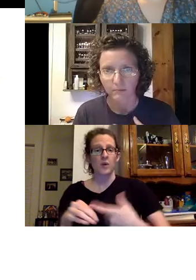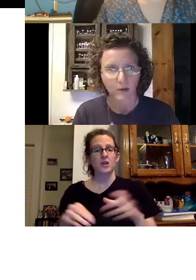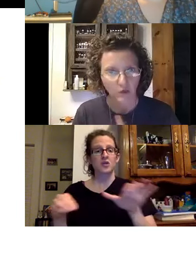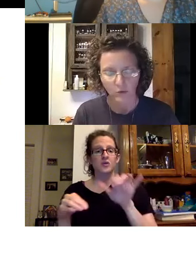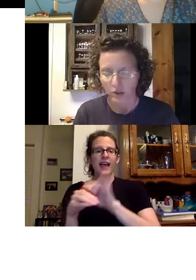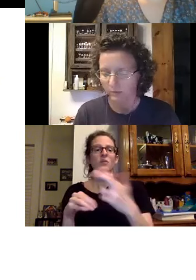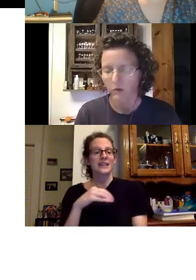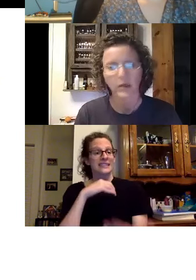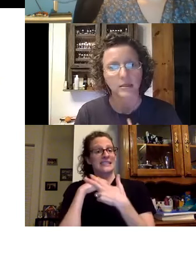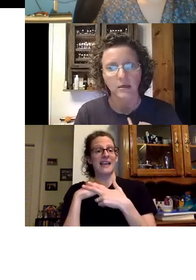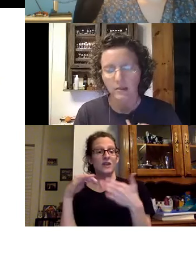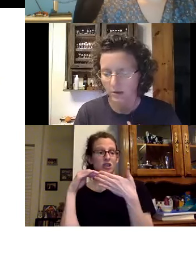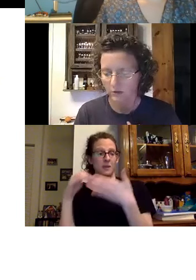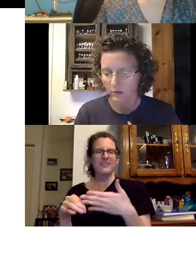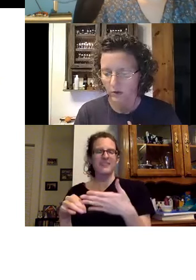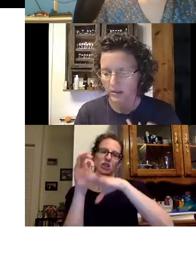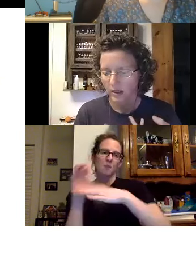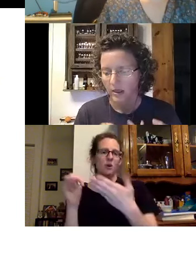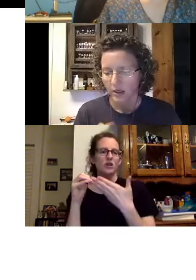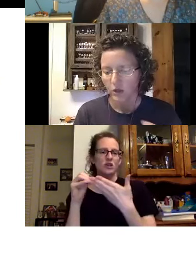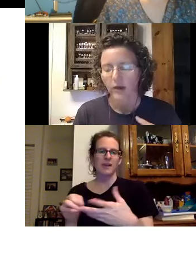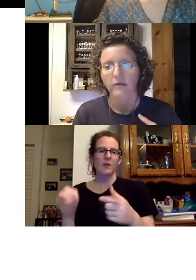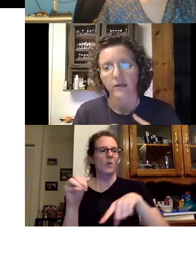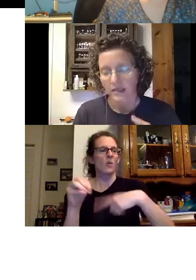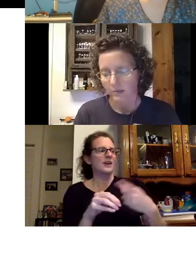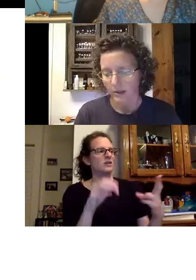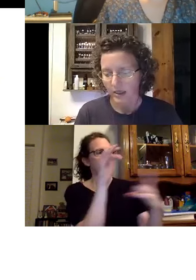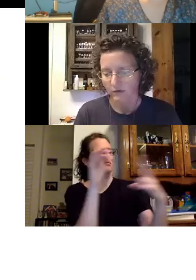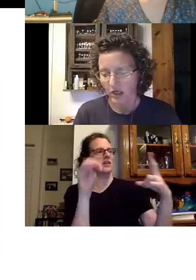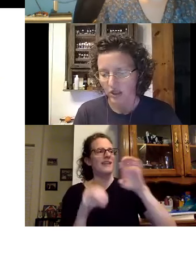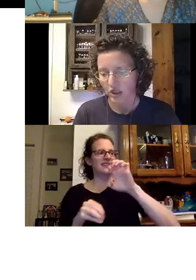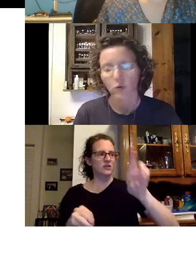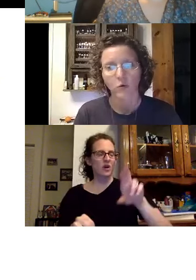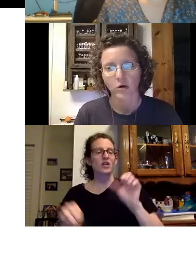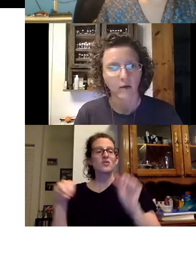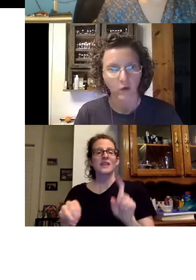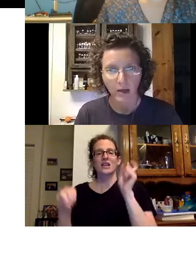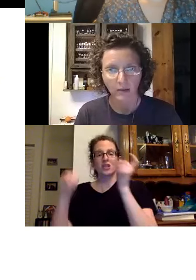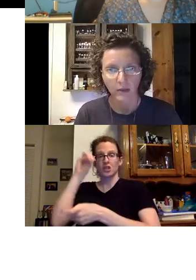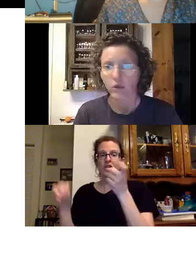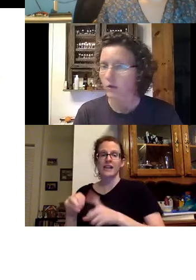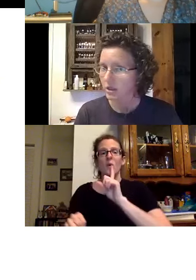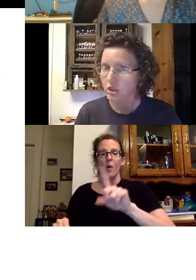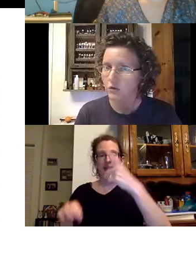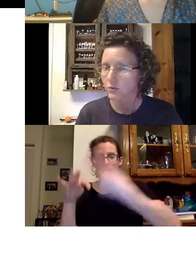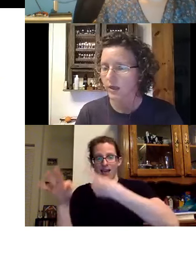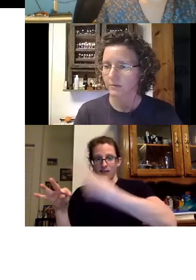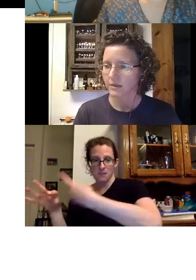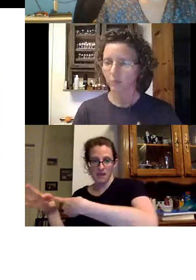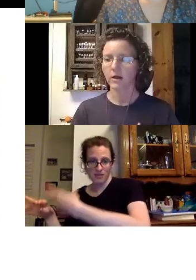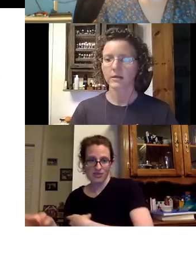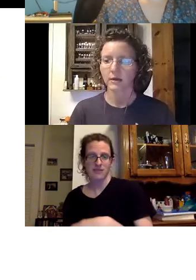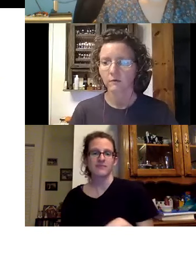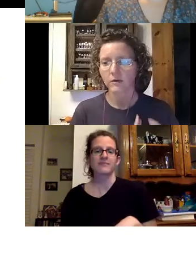shipping. You have cheaper shipping rates on Essential Rewards. You have the flexibility of changing your order every month. You get to choose what comes